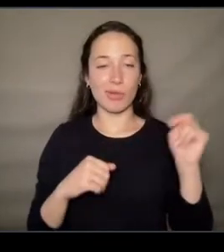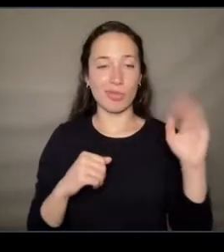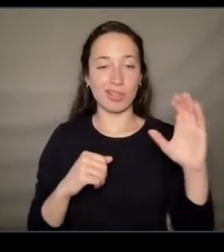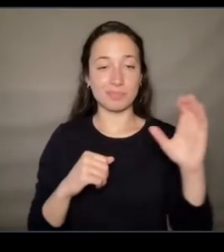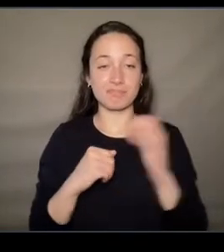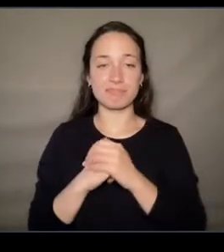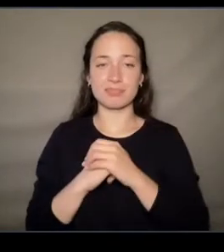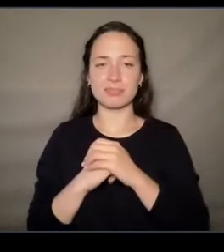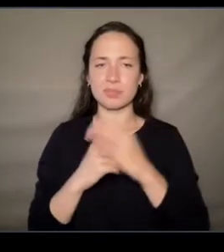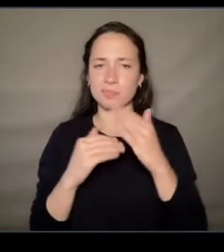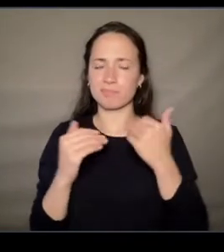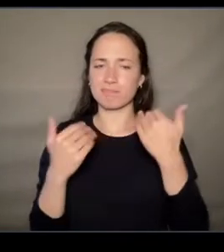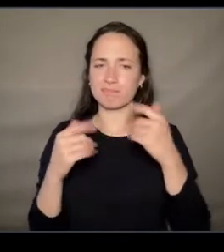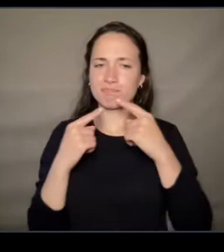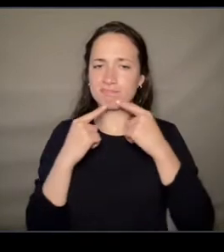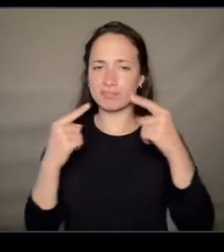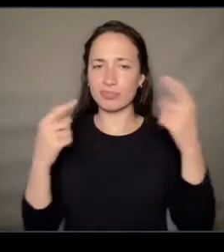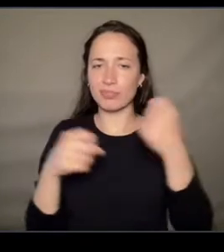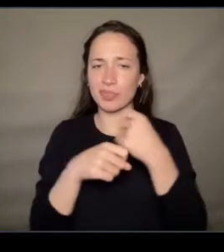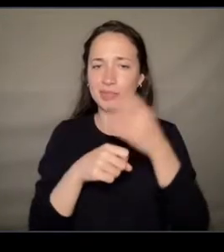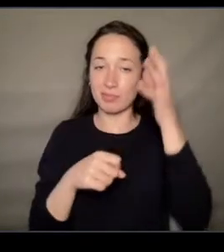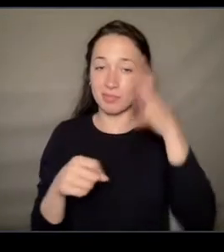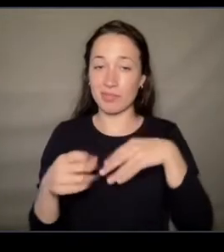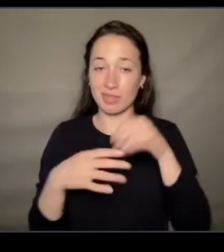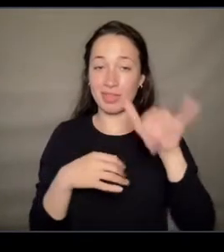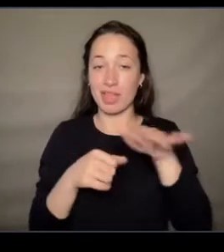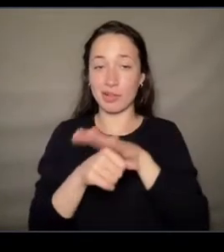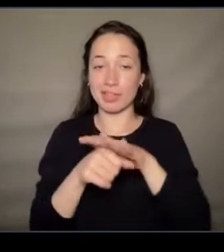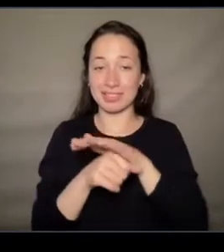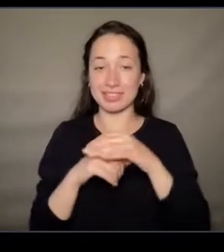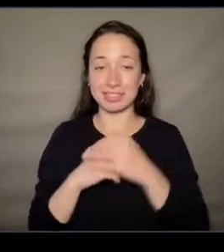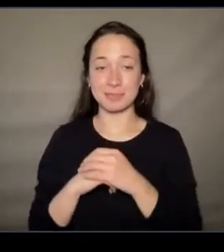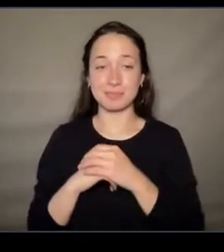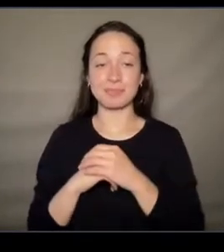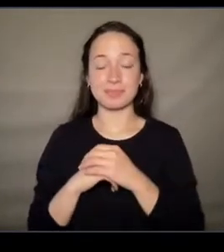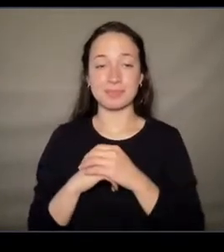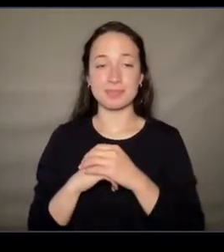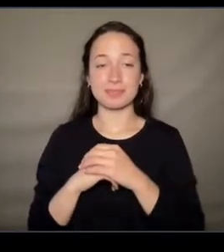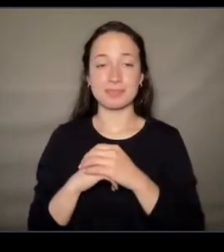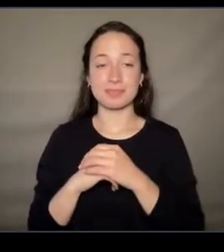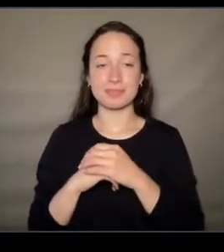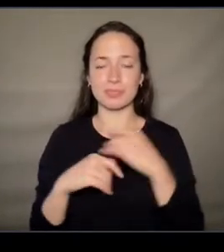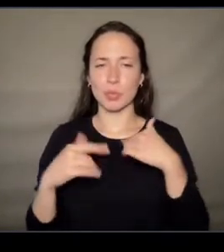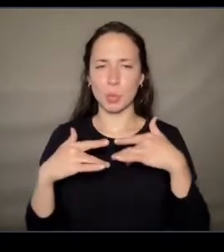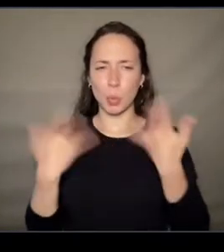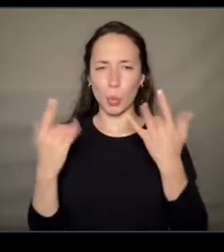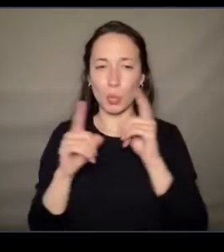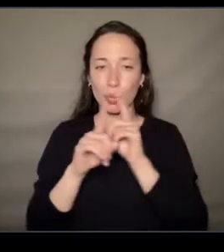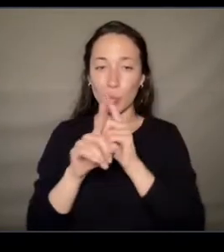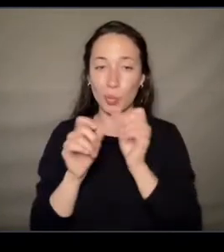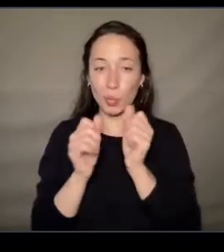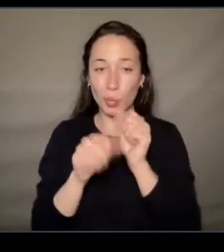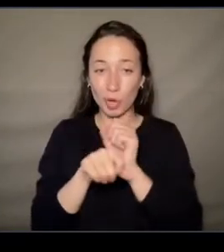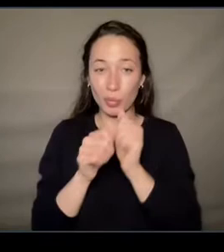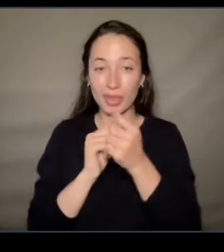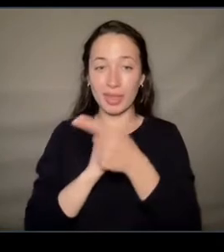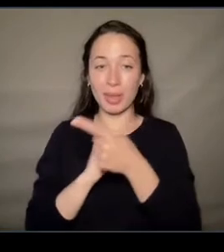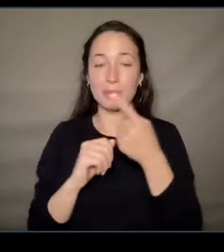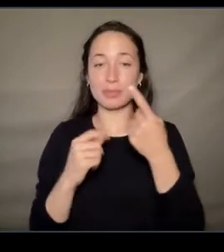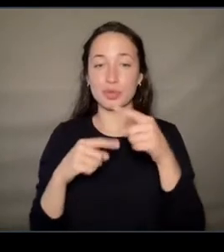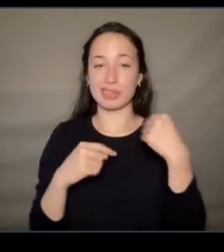Carolina. He was an almost legendary craftsman in the area, and I was thrilled to be able to work with